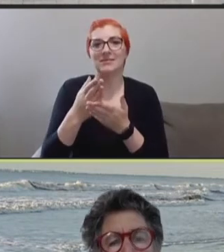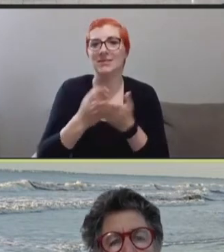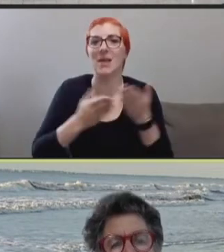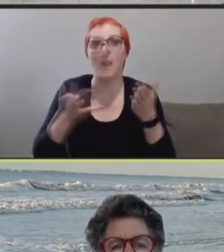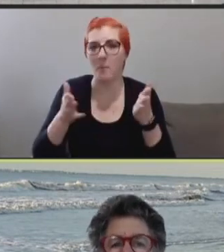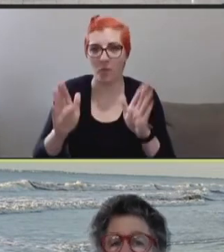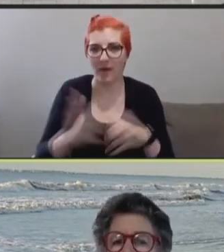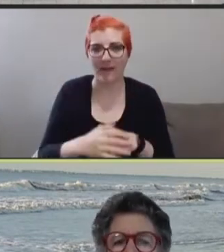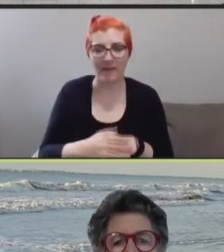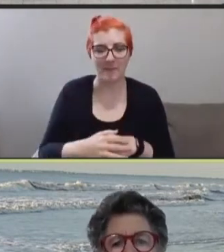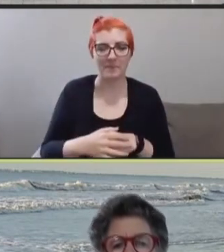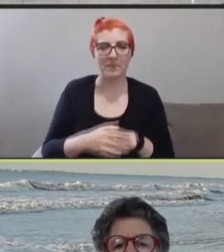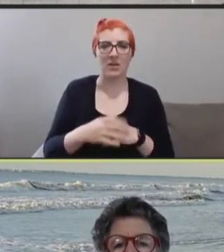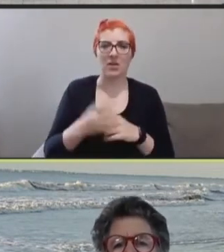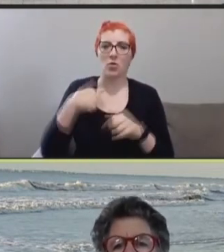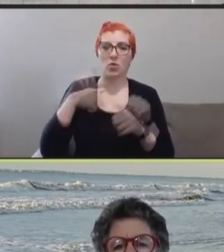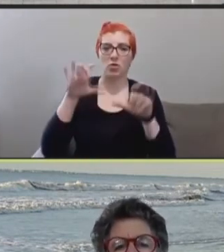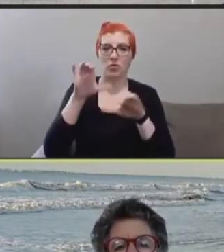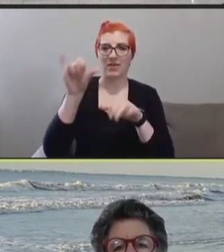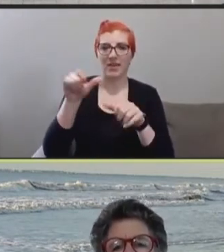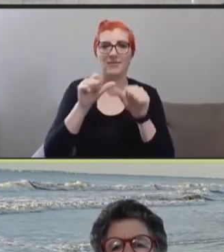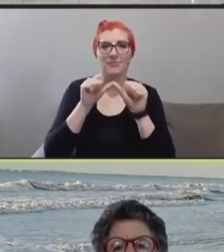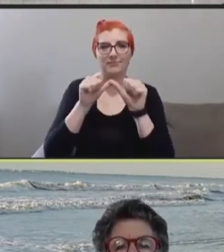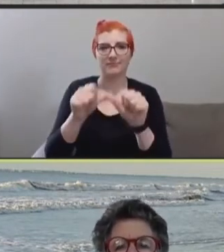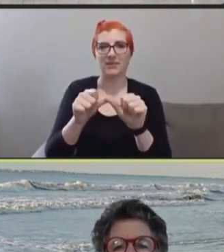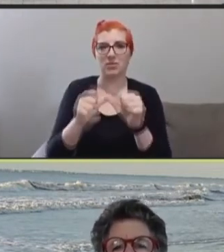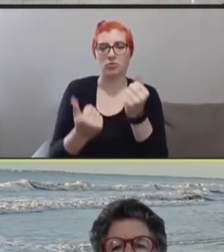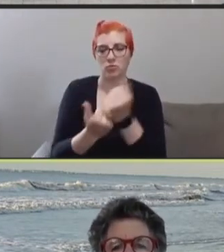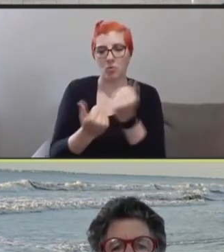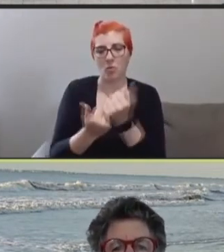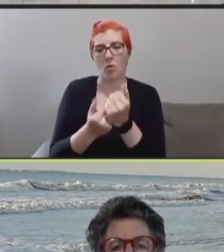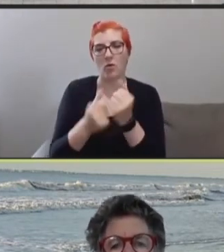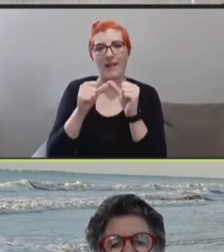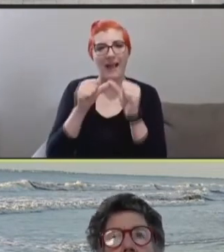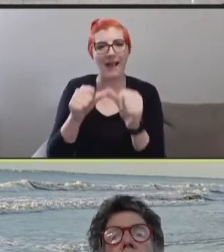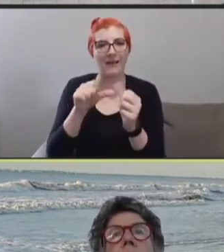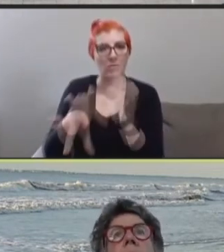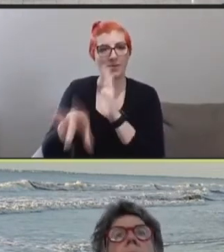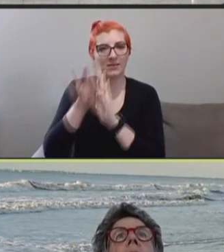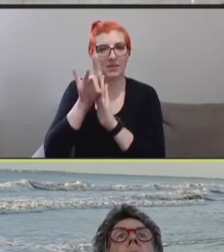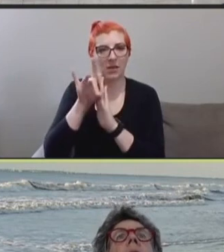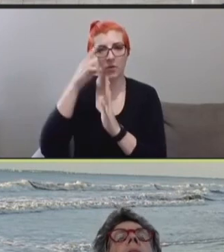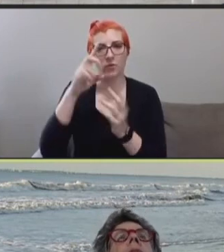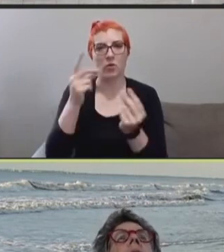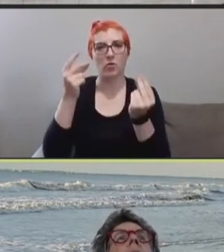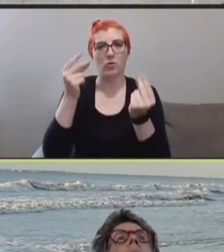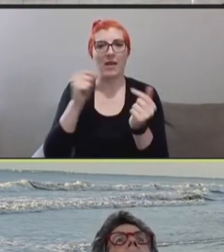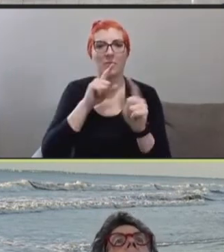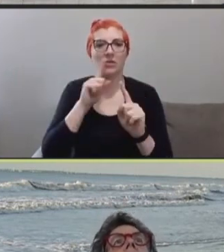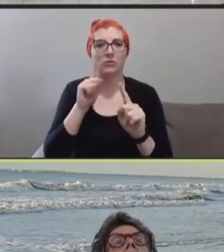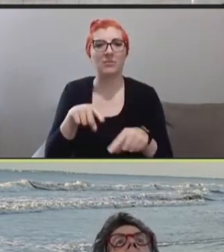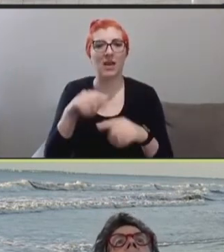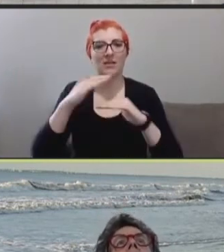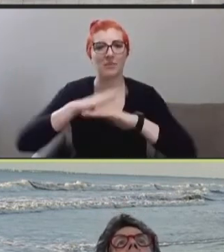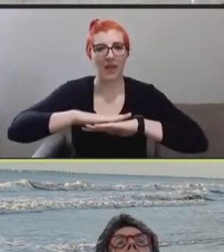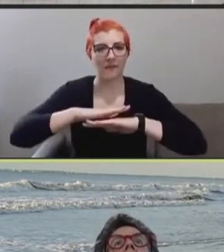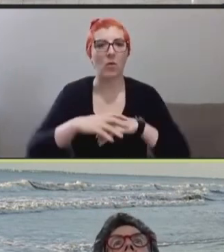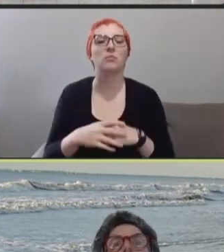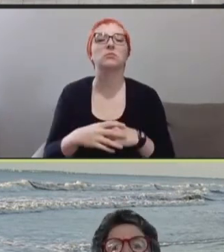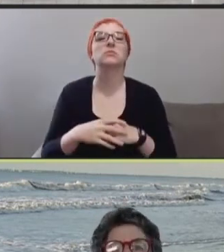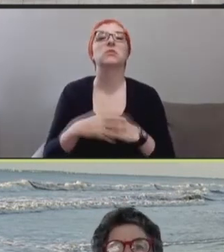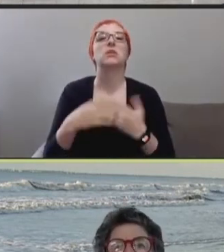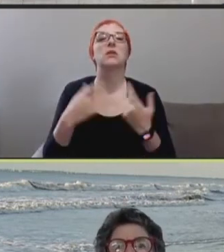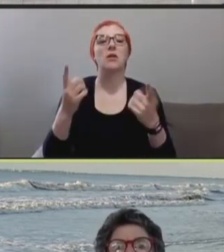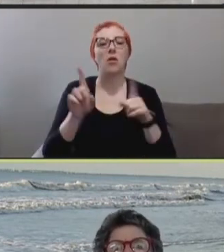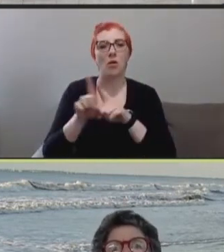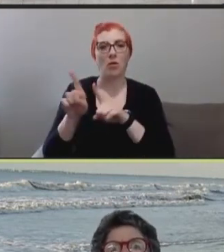we're doing that, to continue to support ongoing discovery for the rapid response platforms. And I think you're aware that we have not only calls